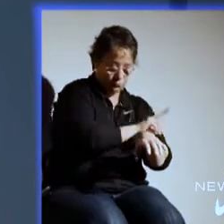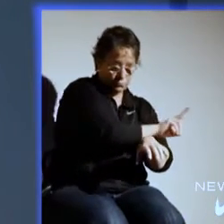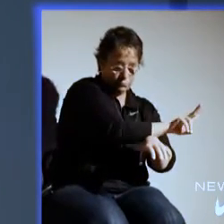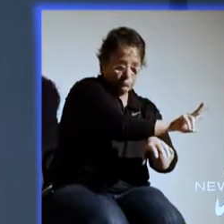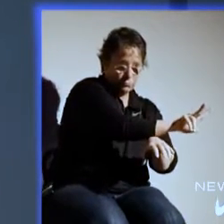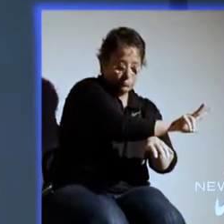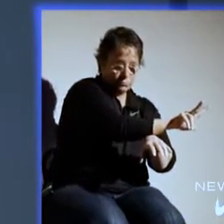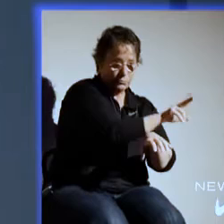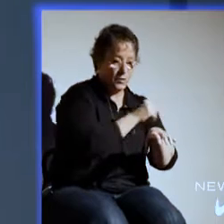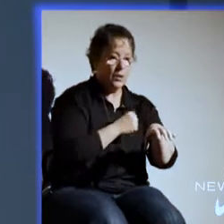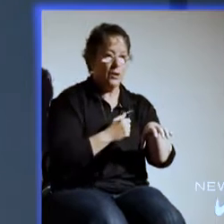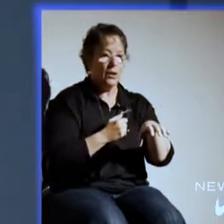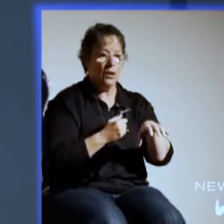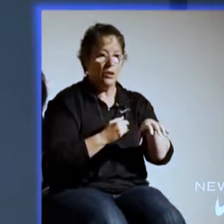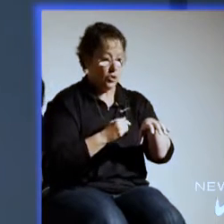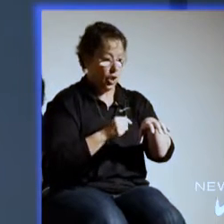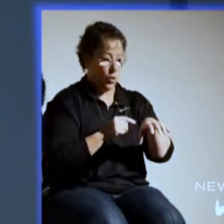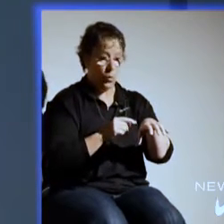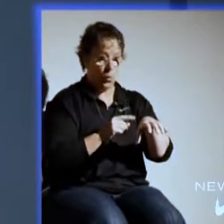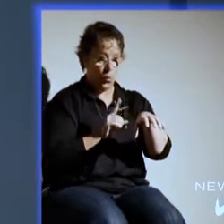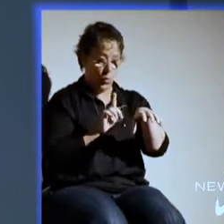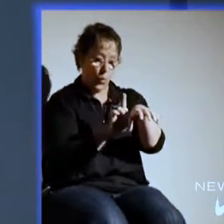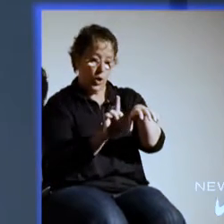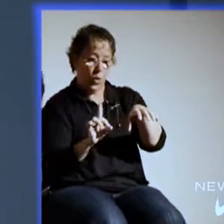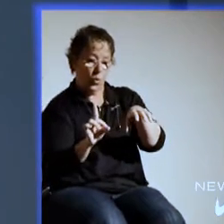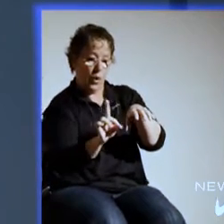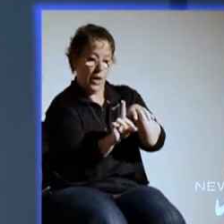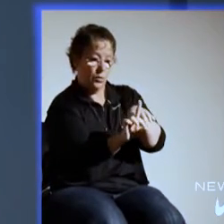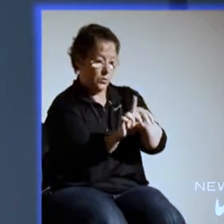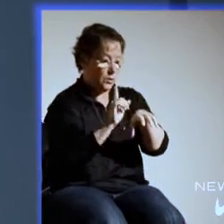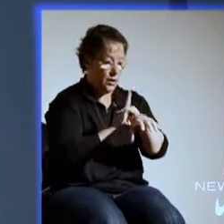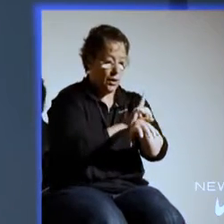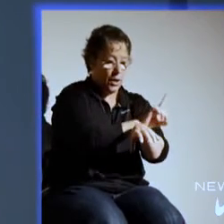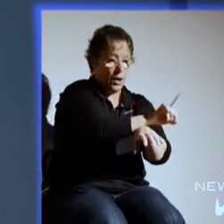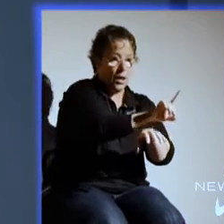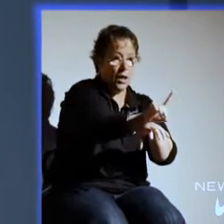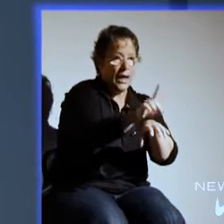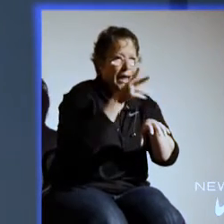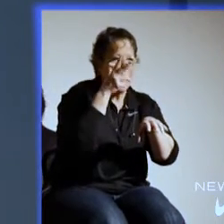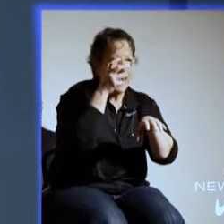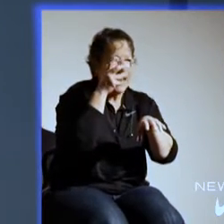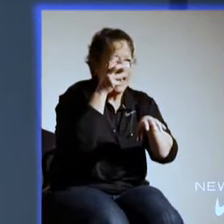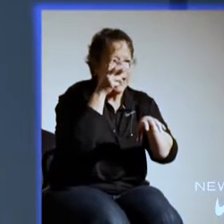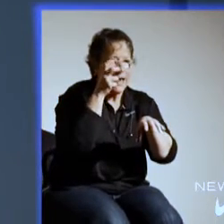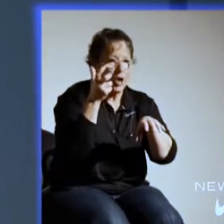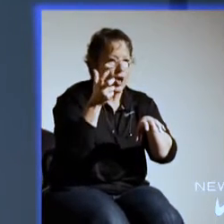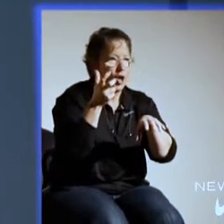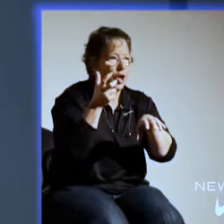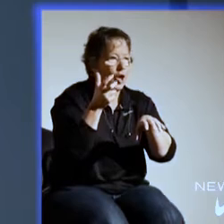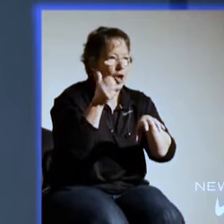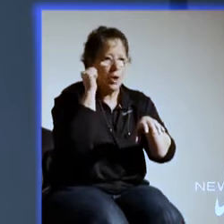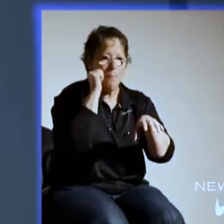Well, we get to the other side of this brush pile, and I hear my little bitty precious daughter say,